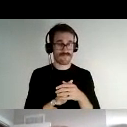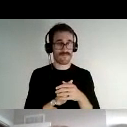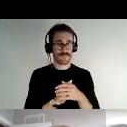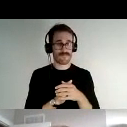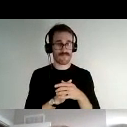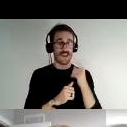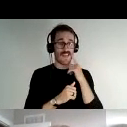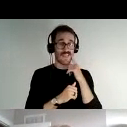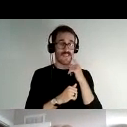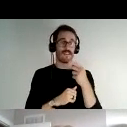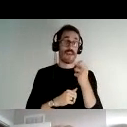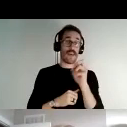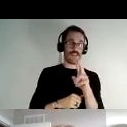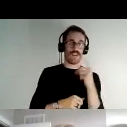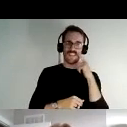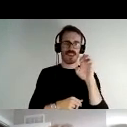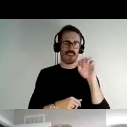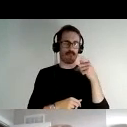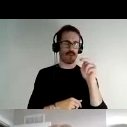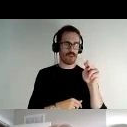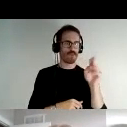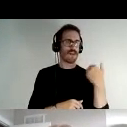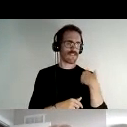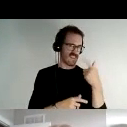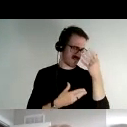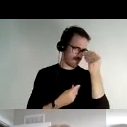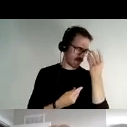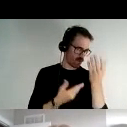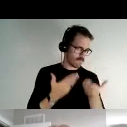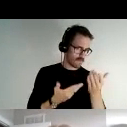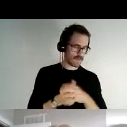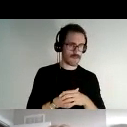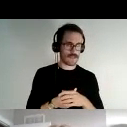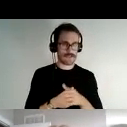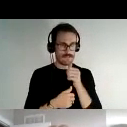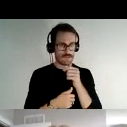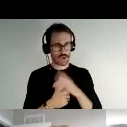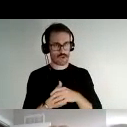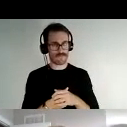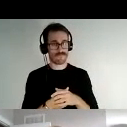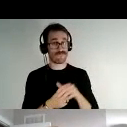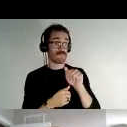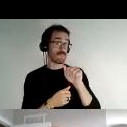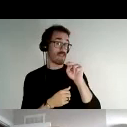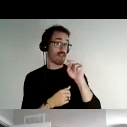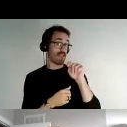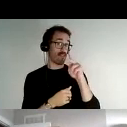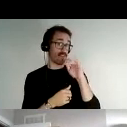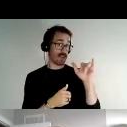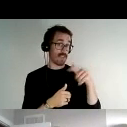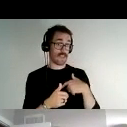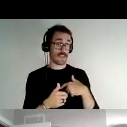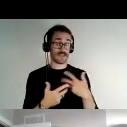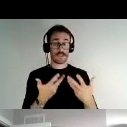might know more of the research piece. I'm not aware of it myself. Okay. And that's something unfortunately, as far as